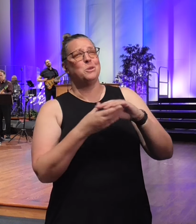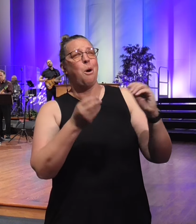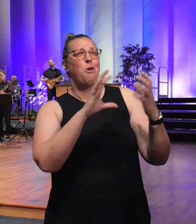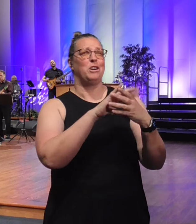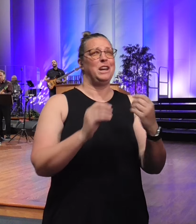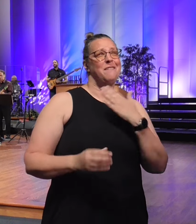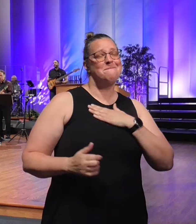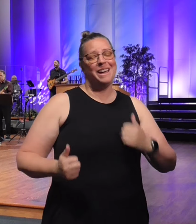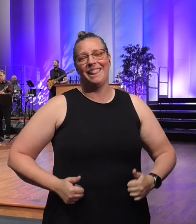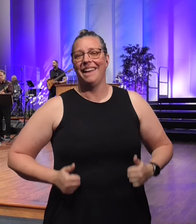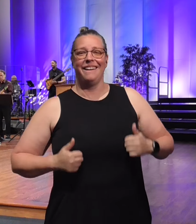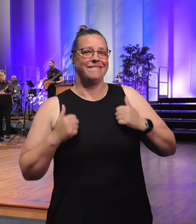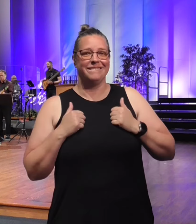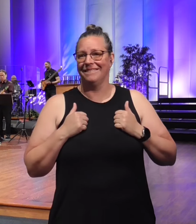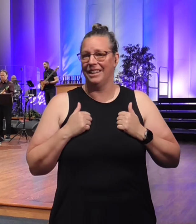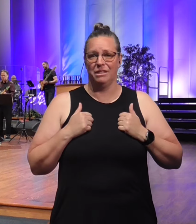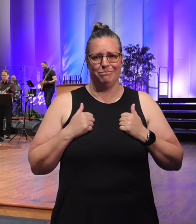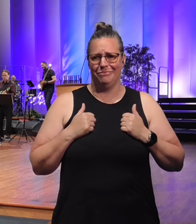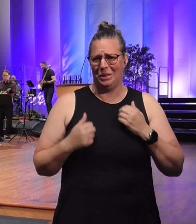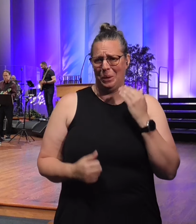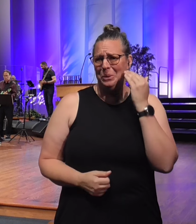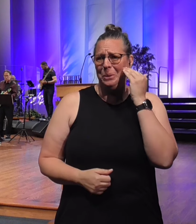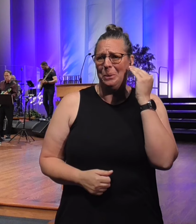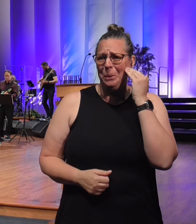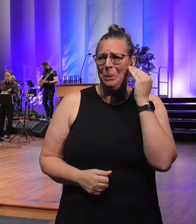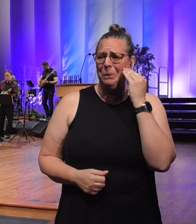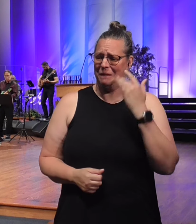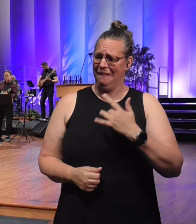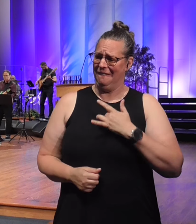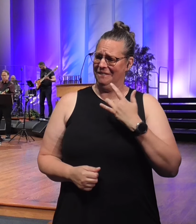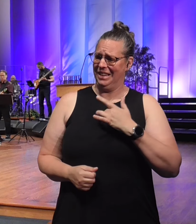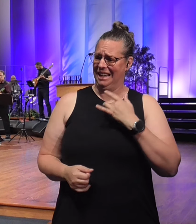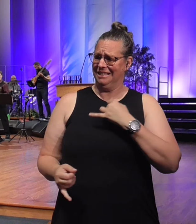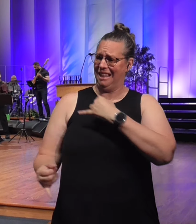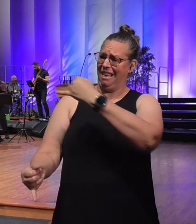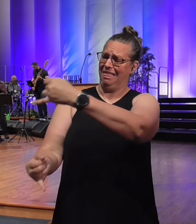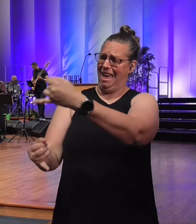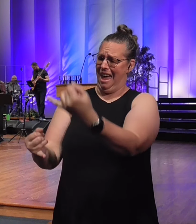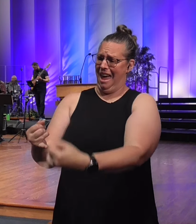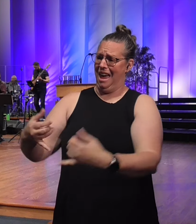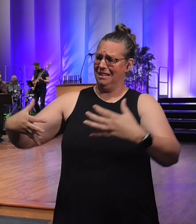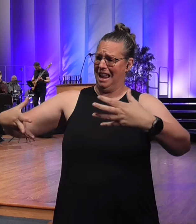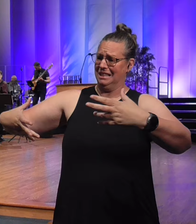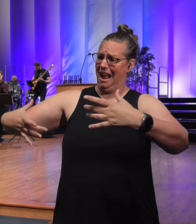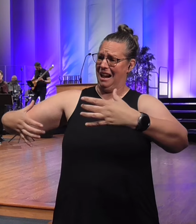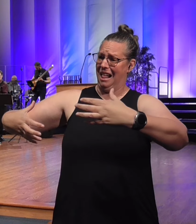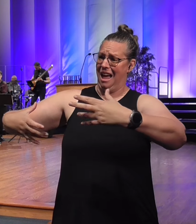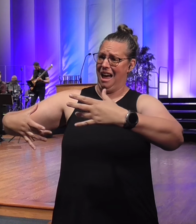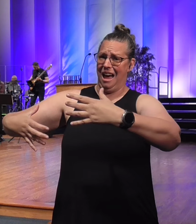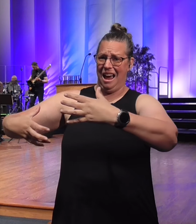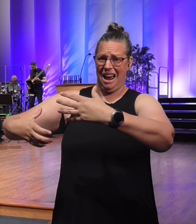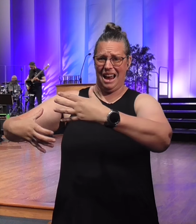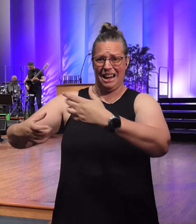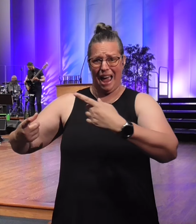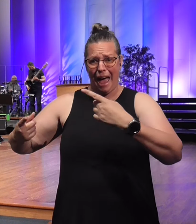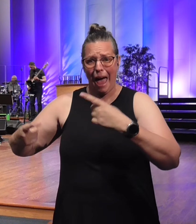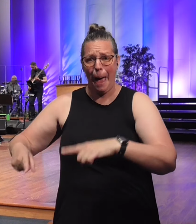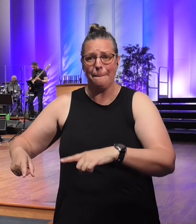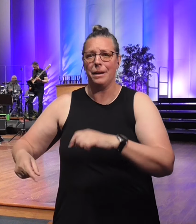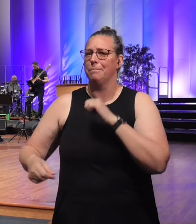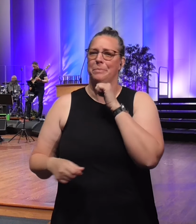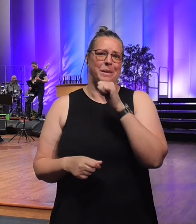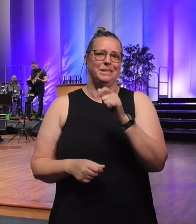be. And it feels like the end has started closing in on you, but it's just